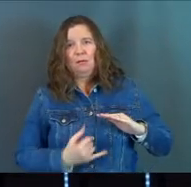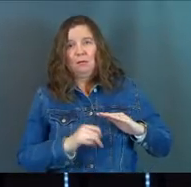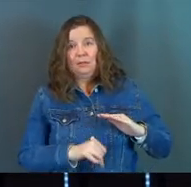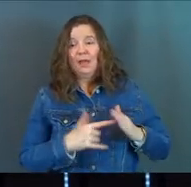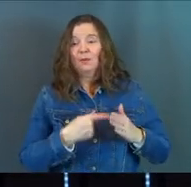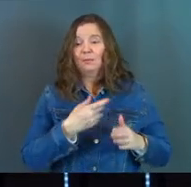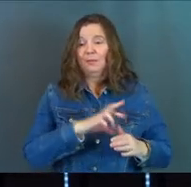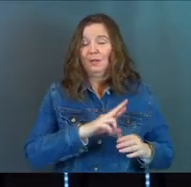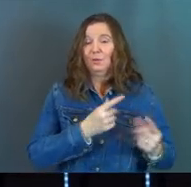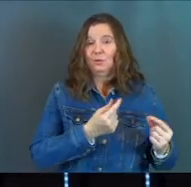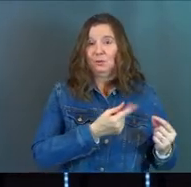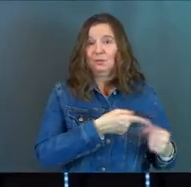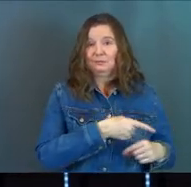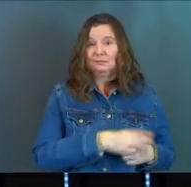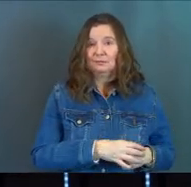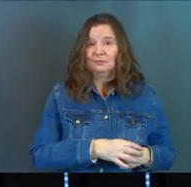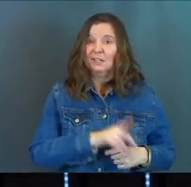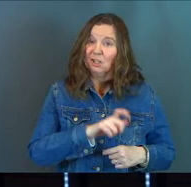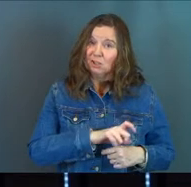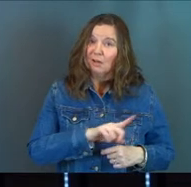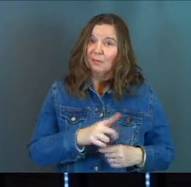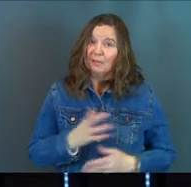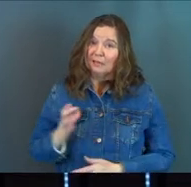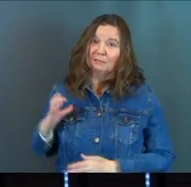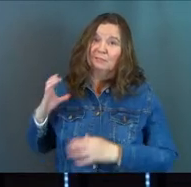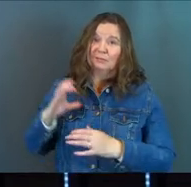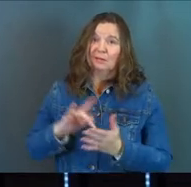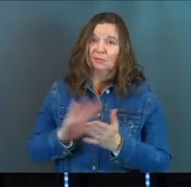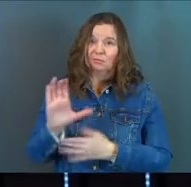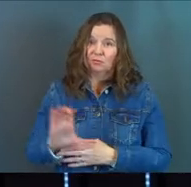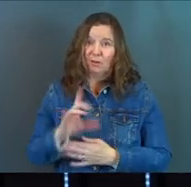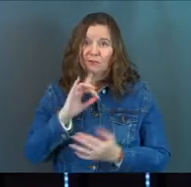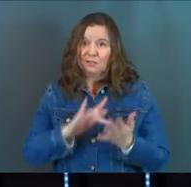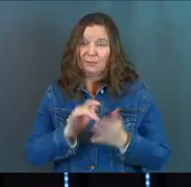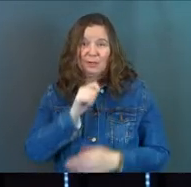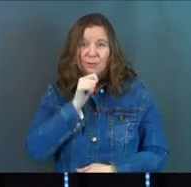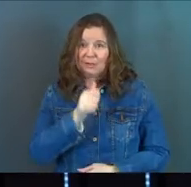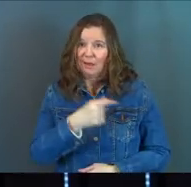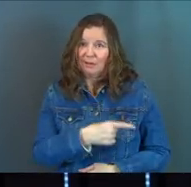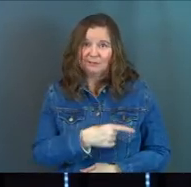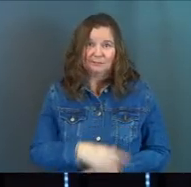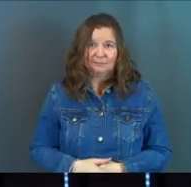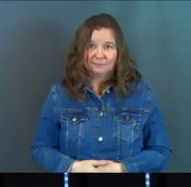And that's what Peter was doing. He should have been carrying it for Jesus, but he was not.